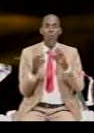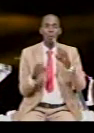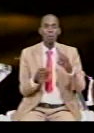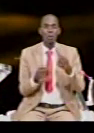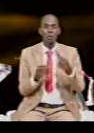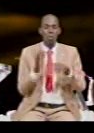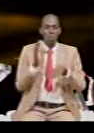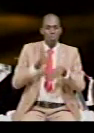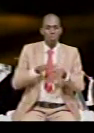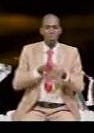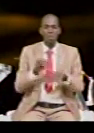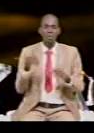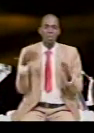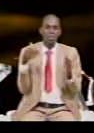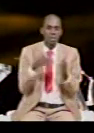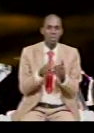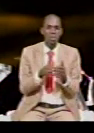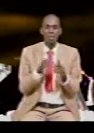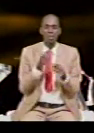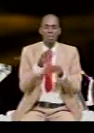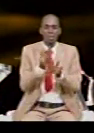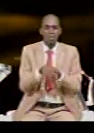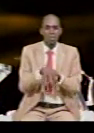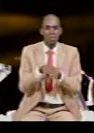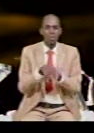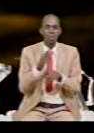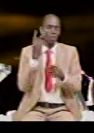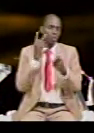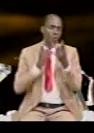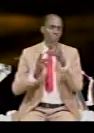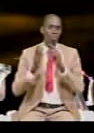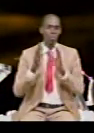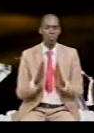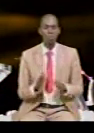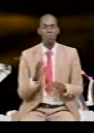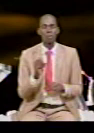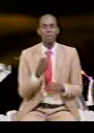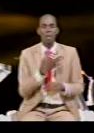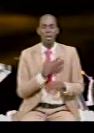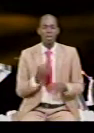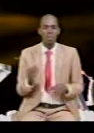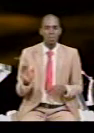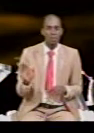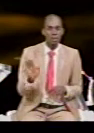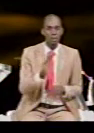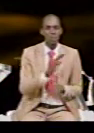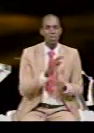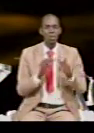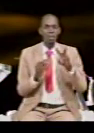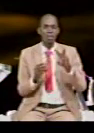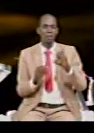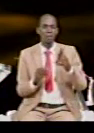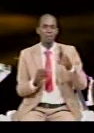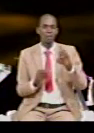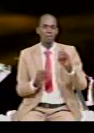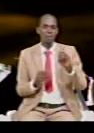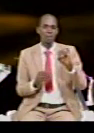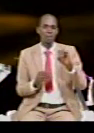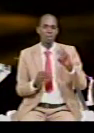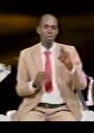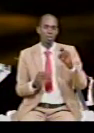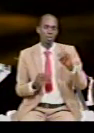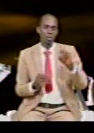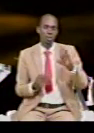deceptive prophets and their versions of sin in the last days. Please, let's turn